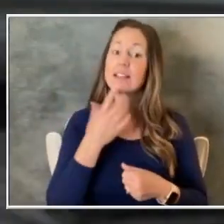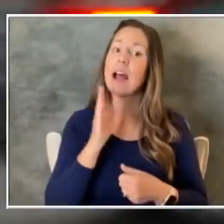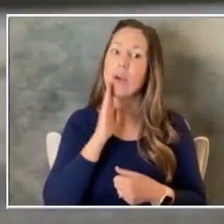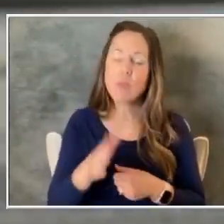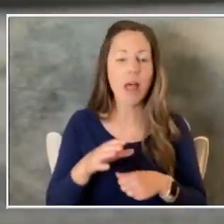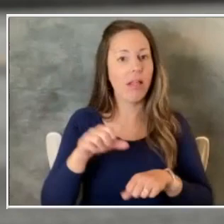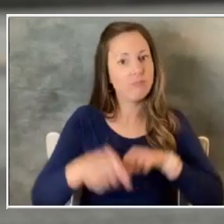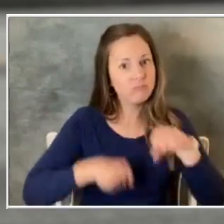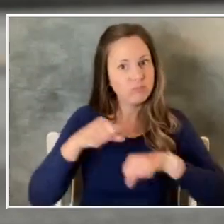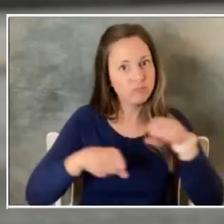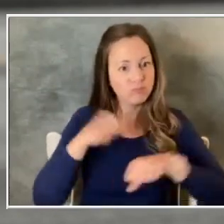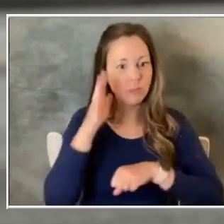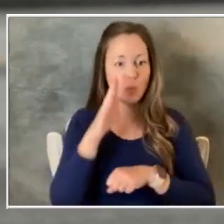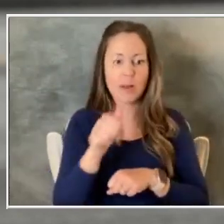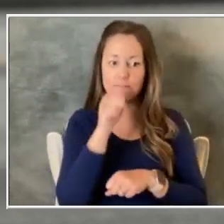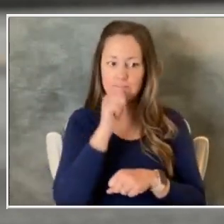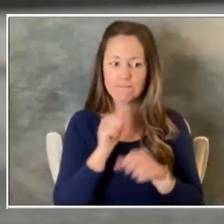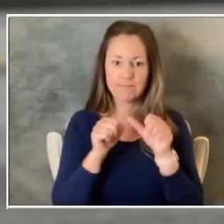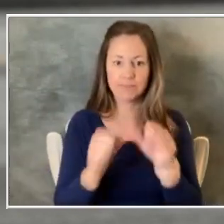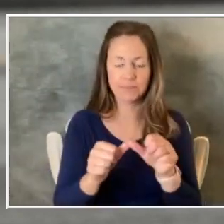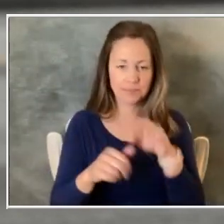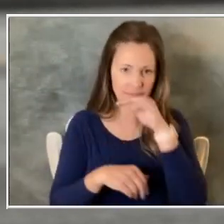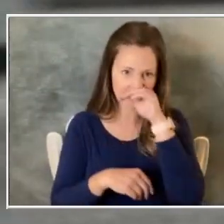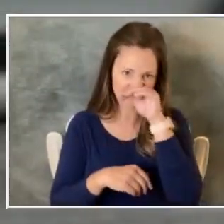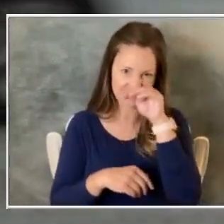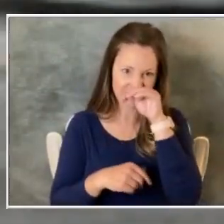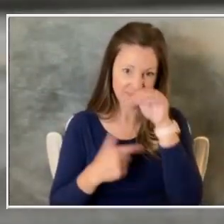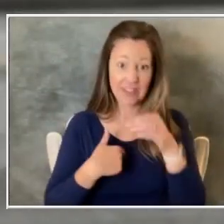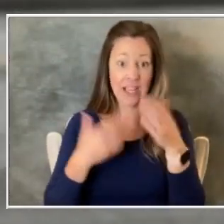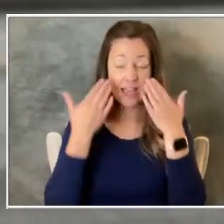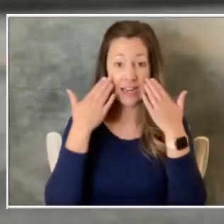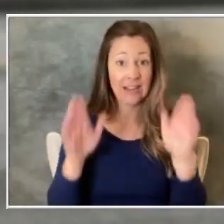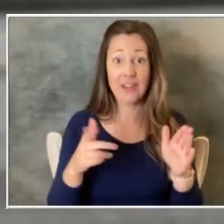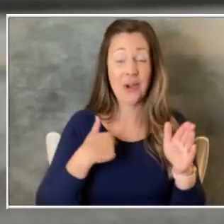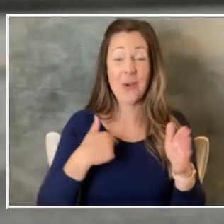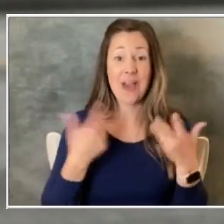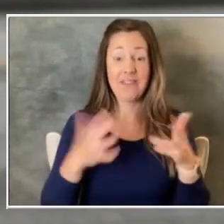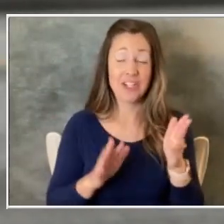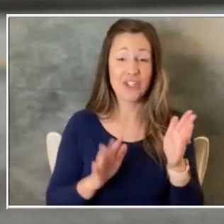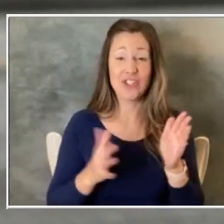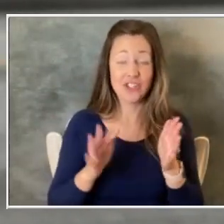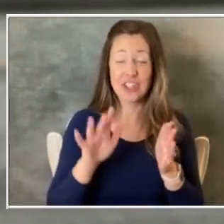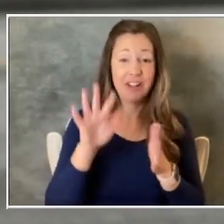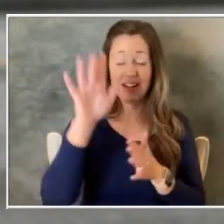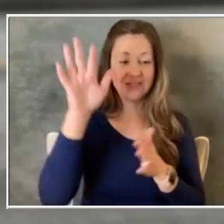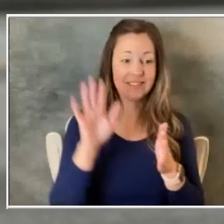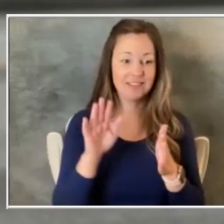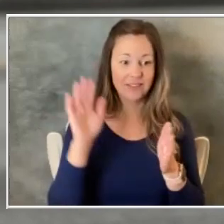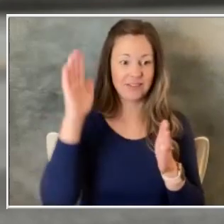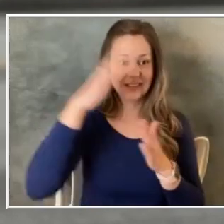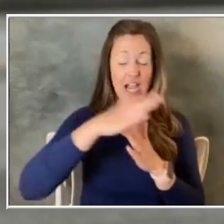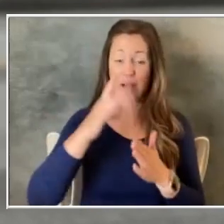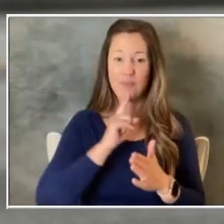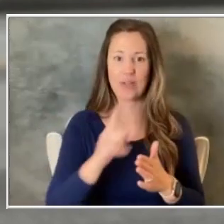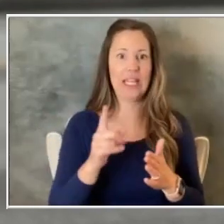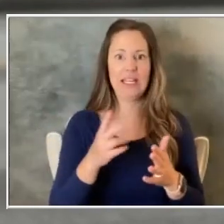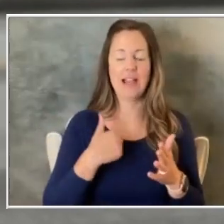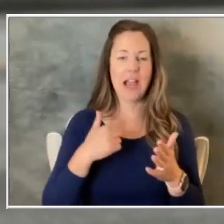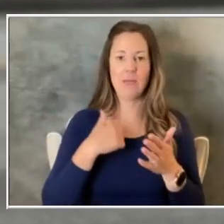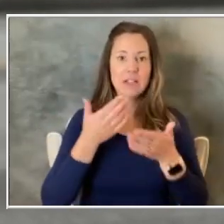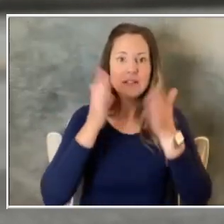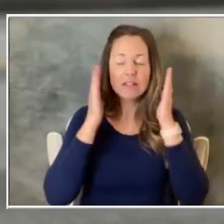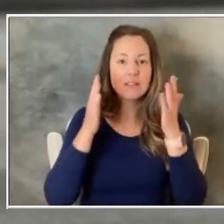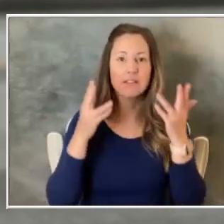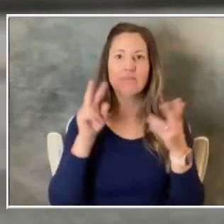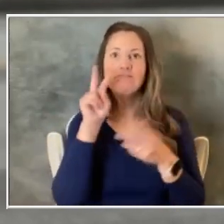matter what this does. I didn't even know I made it to the top. Everyone said you made it. I was just like in a zone. And